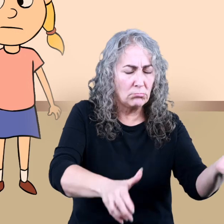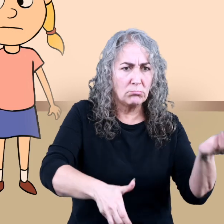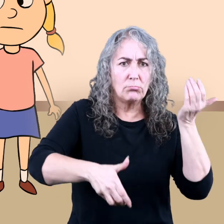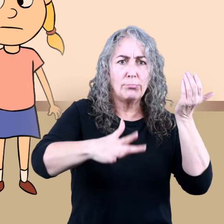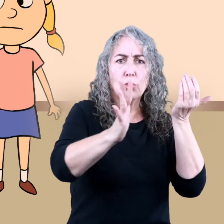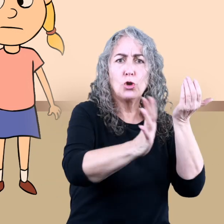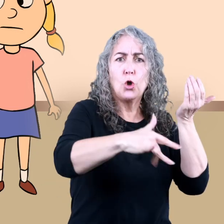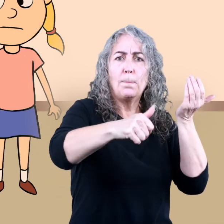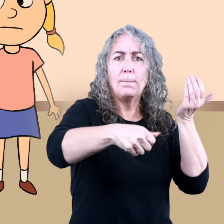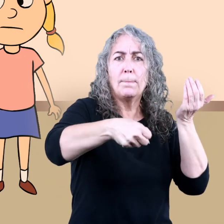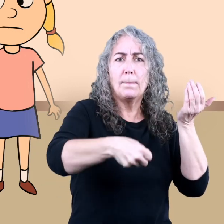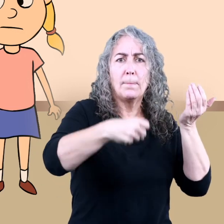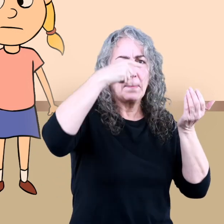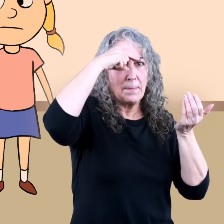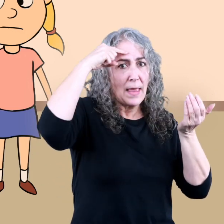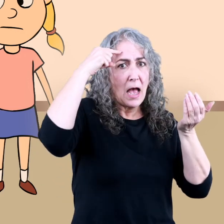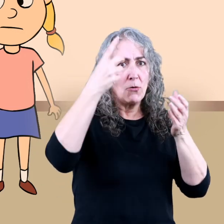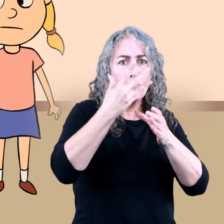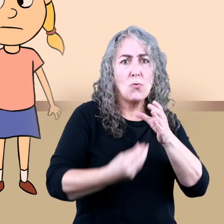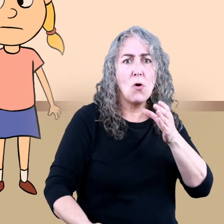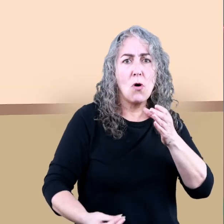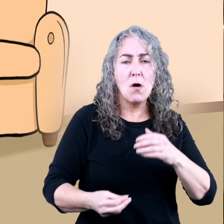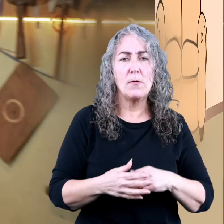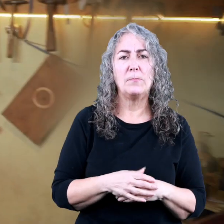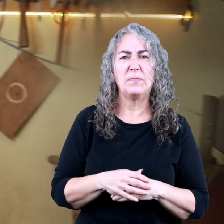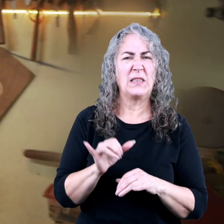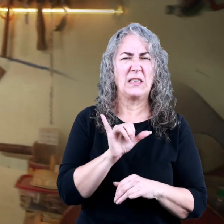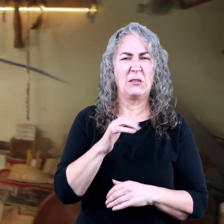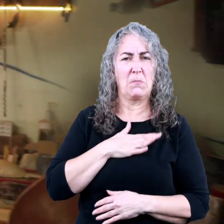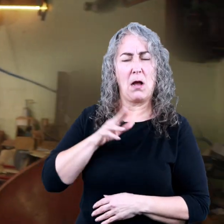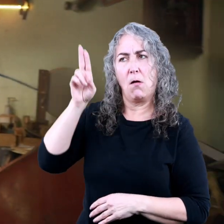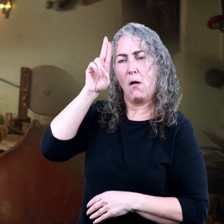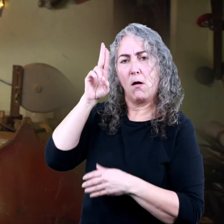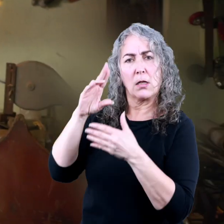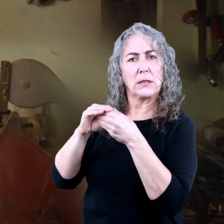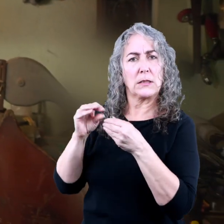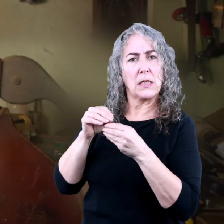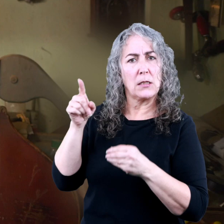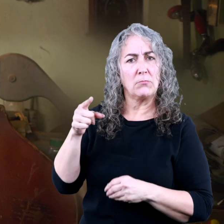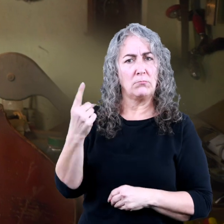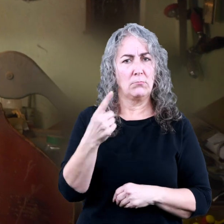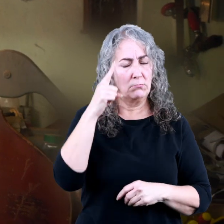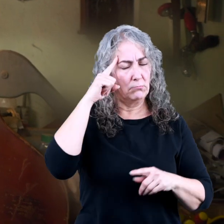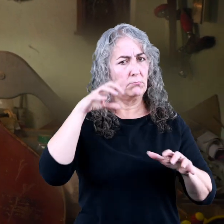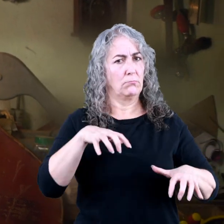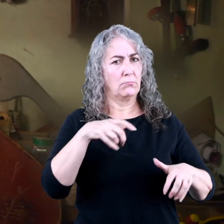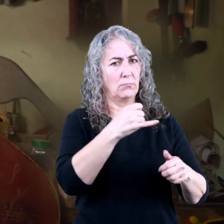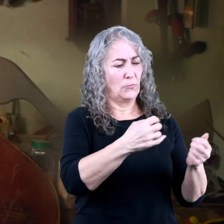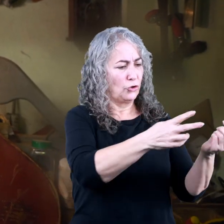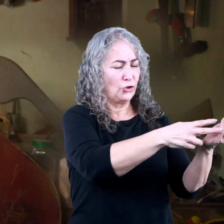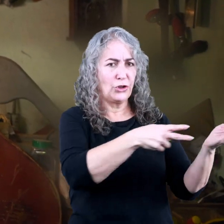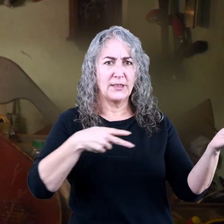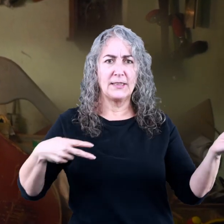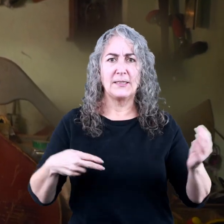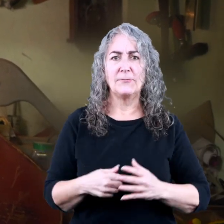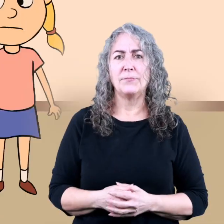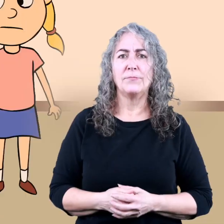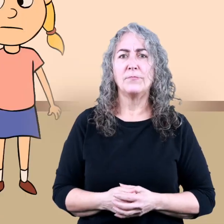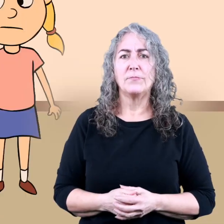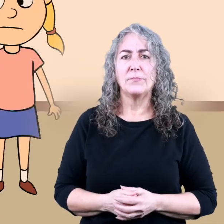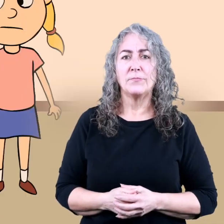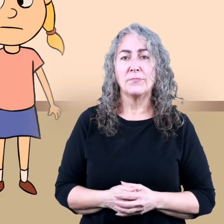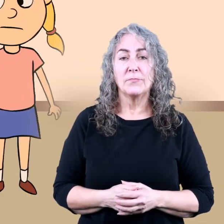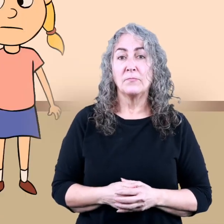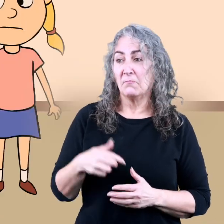as he lifted the guitar from the case. "It's just like my uncle's," he said as he strummed the strings. "I